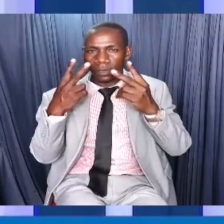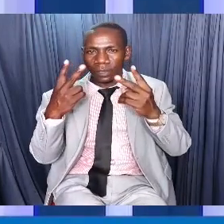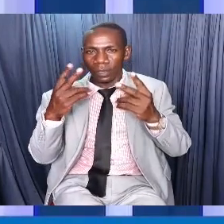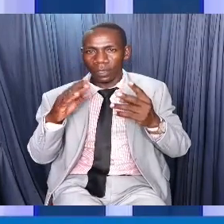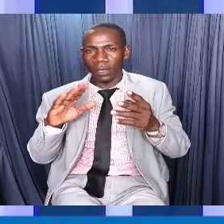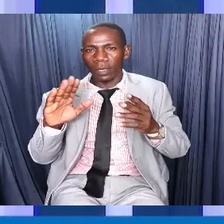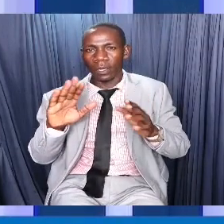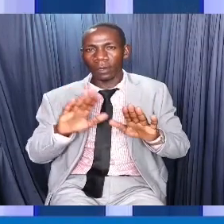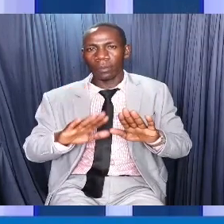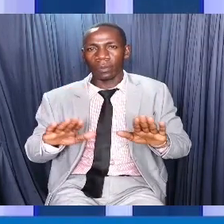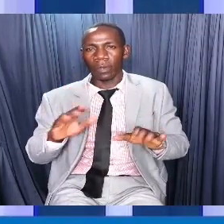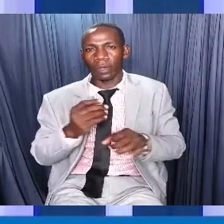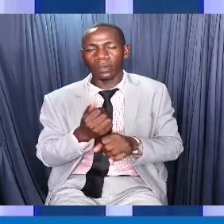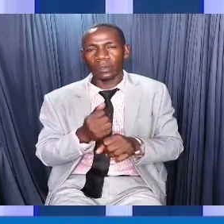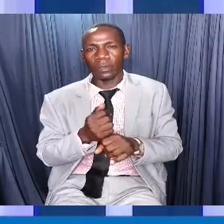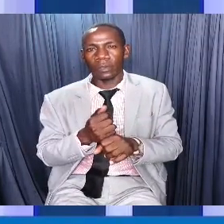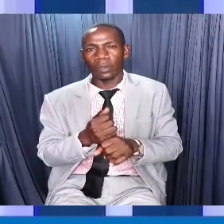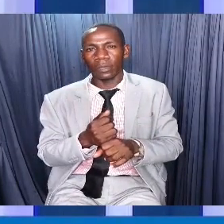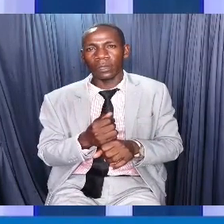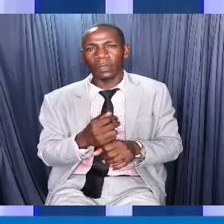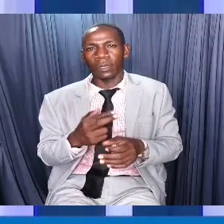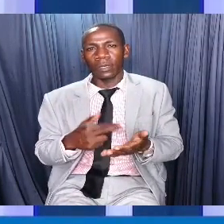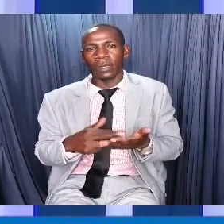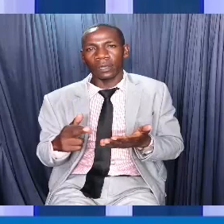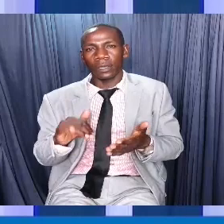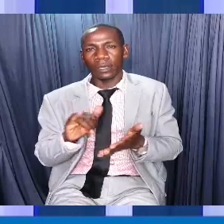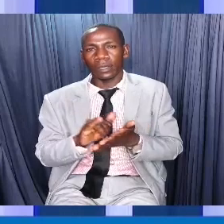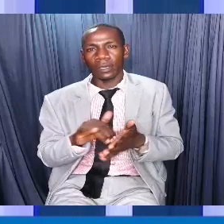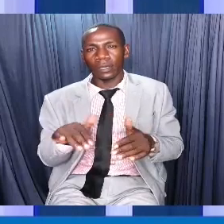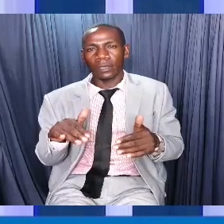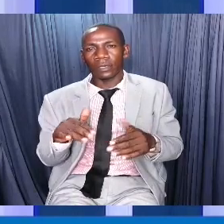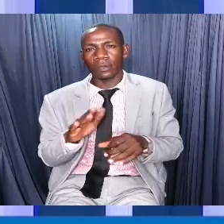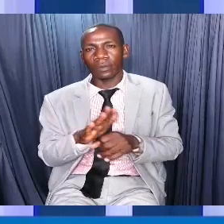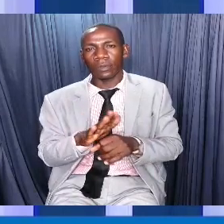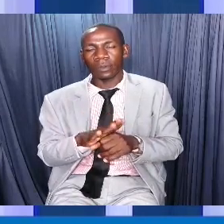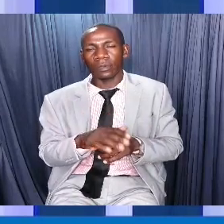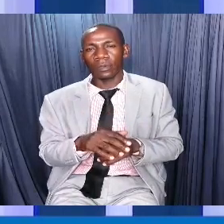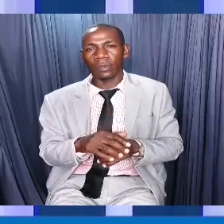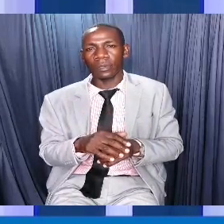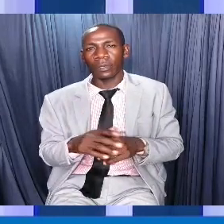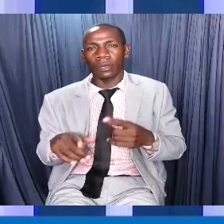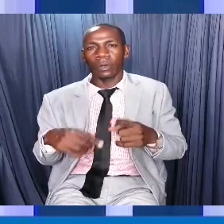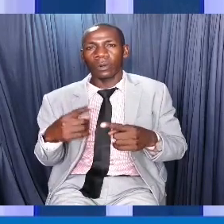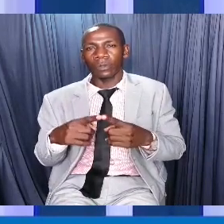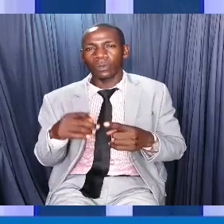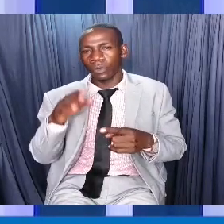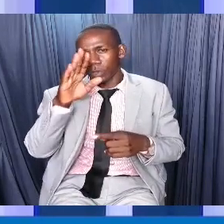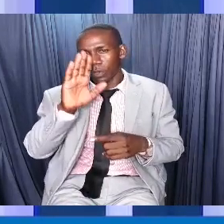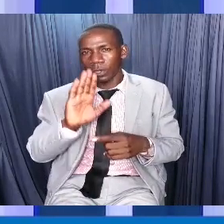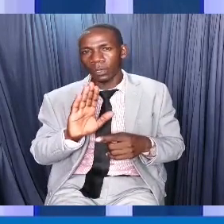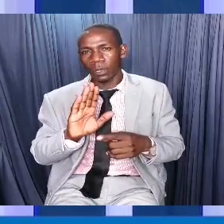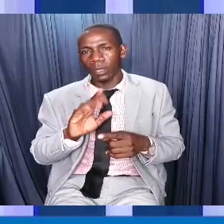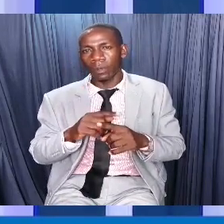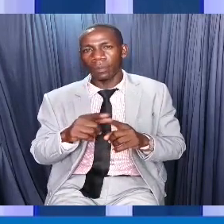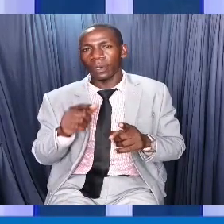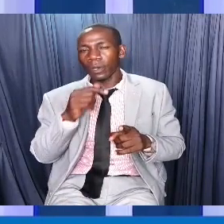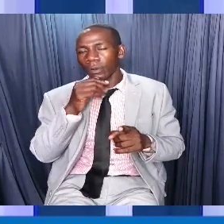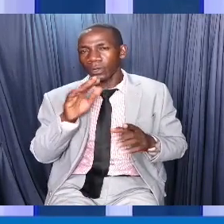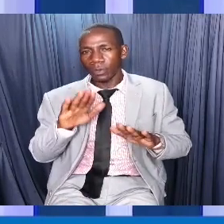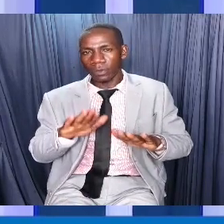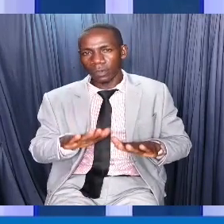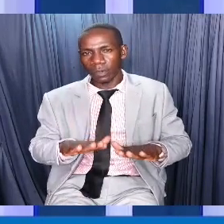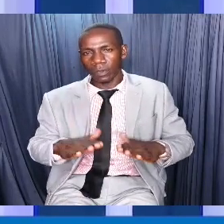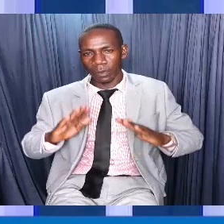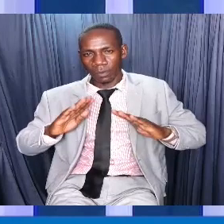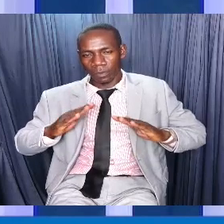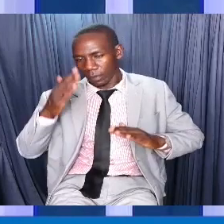yake. Beholding his works. Na haki zake ambao amezitenda. And his many rights he executed. Anamwendea Mungu. He's going to God. Lakini si kwa kujidhili. But not